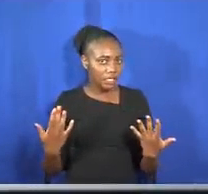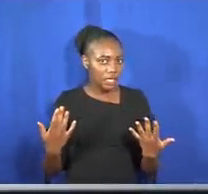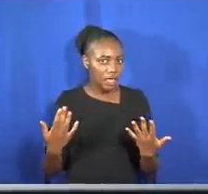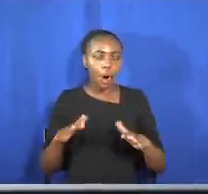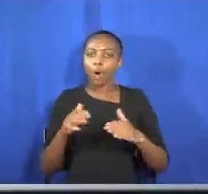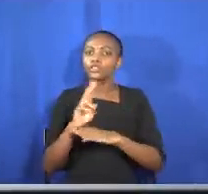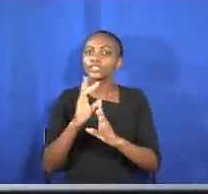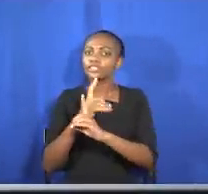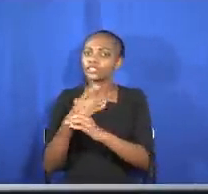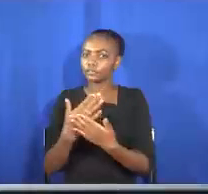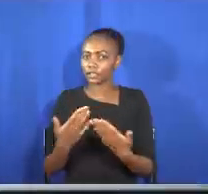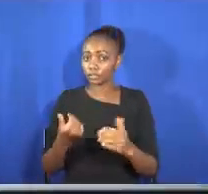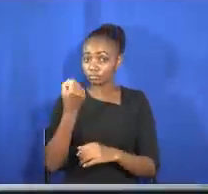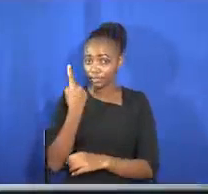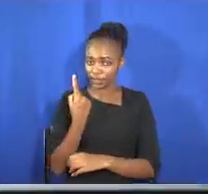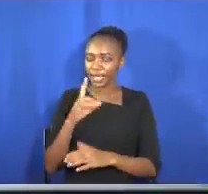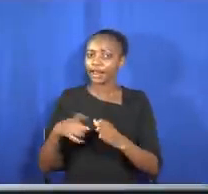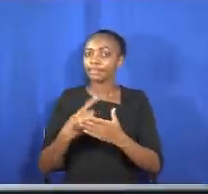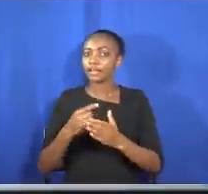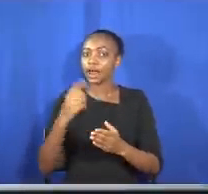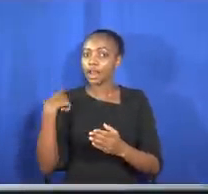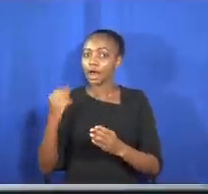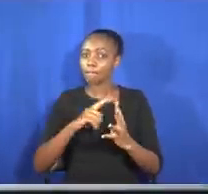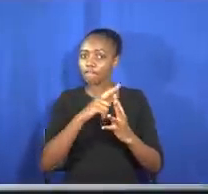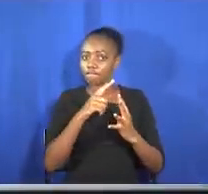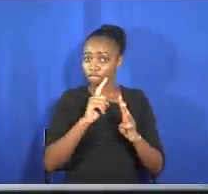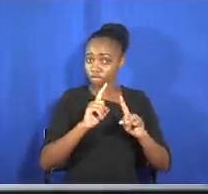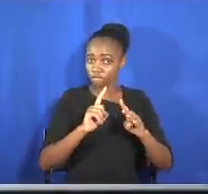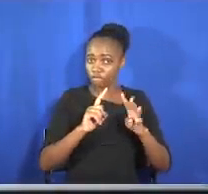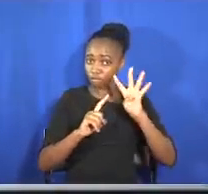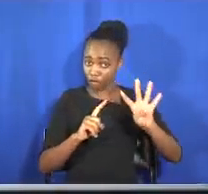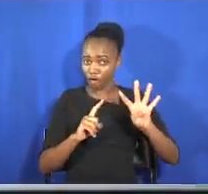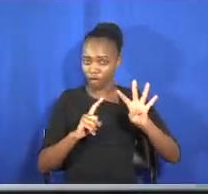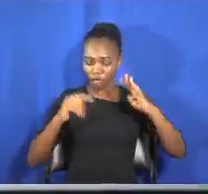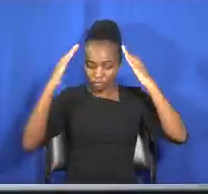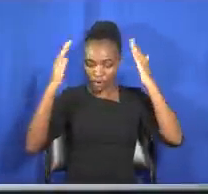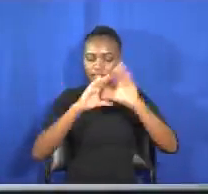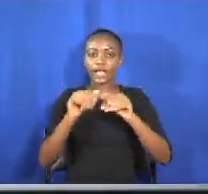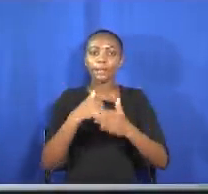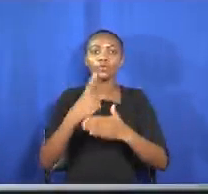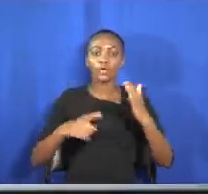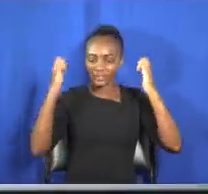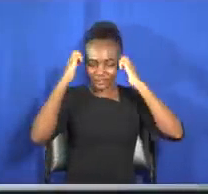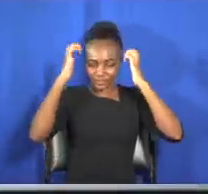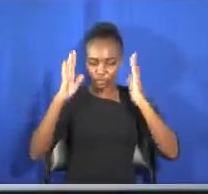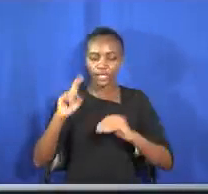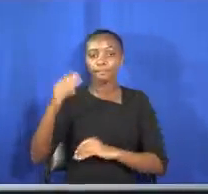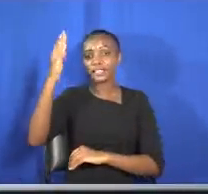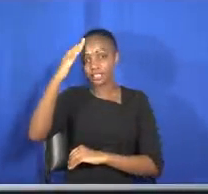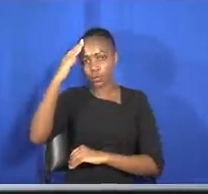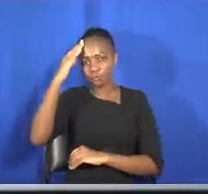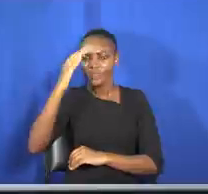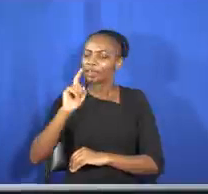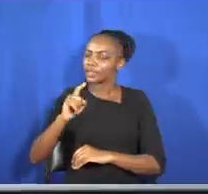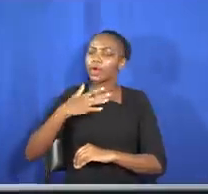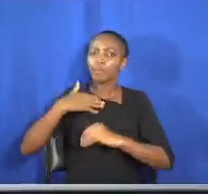So, using a variety of instructional strategies. The fourth one is focus on what learners need to know. We are saying here the focus is